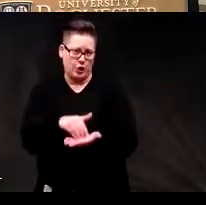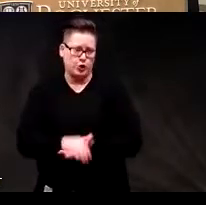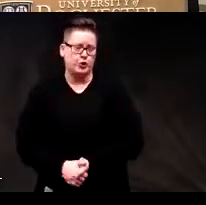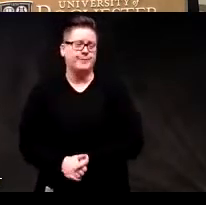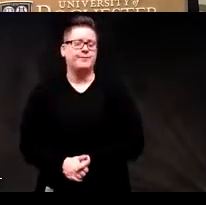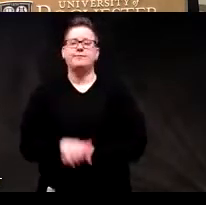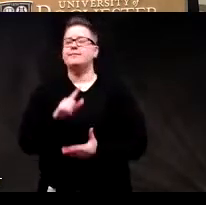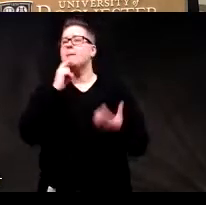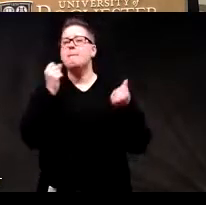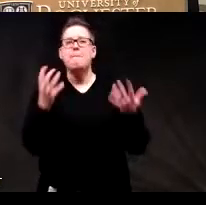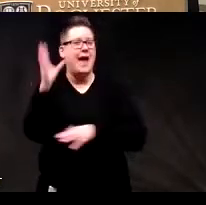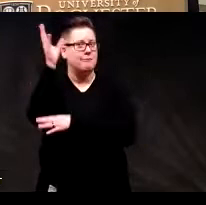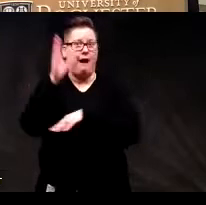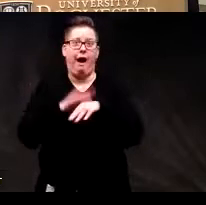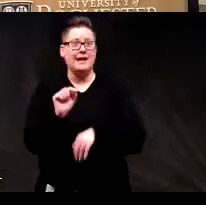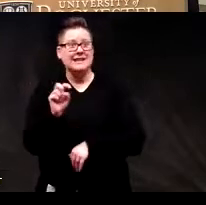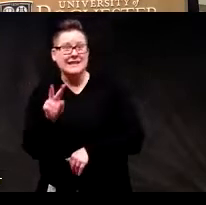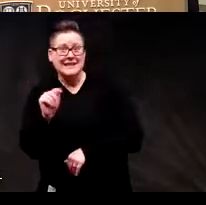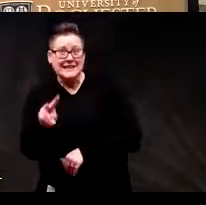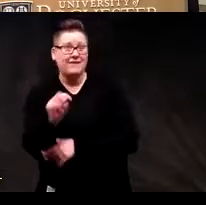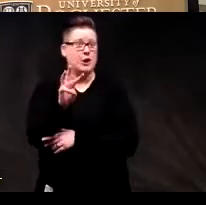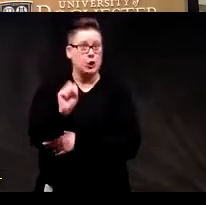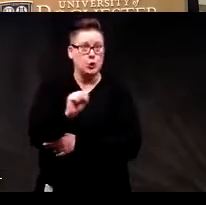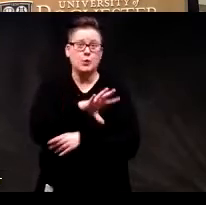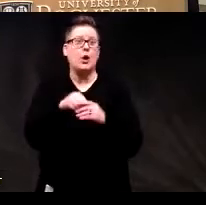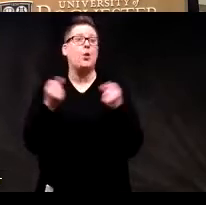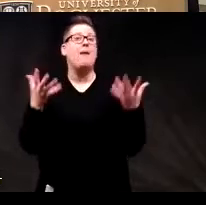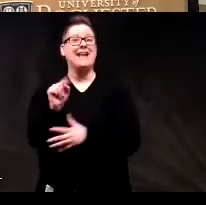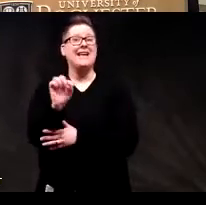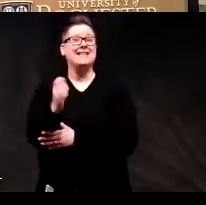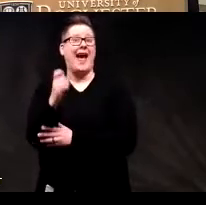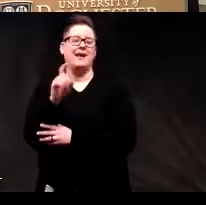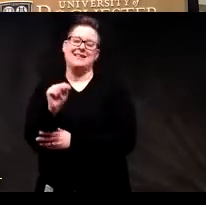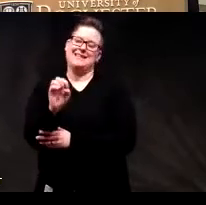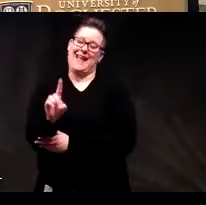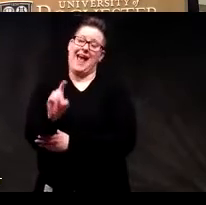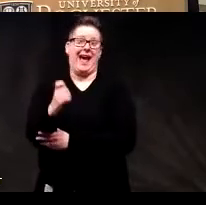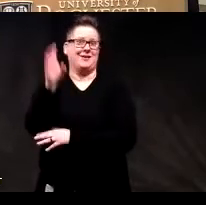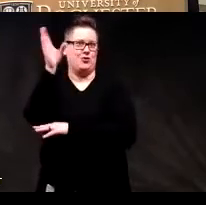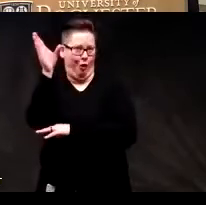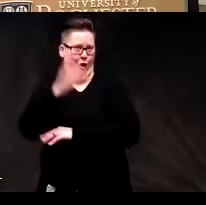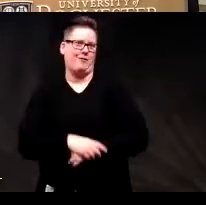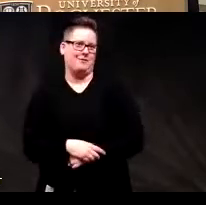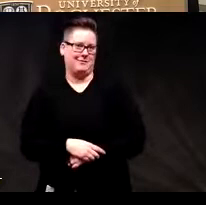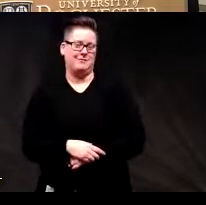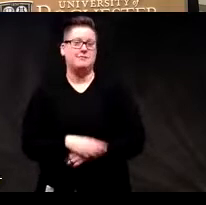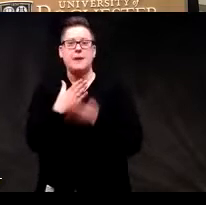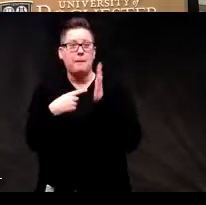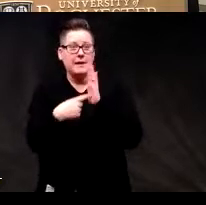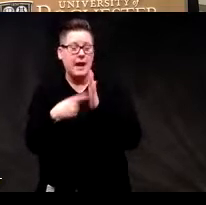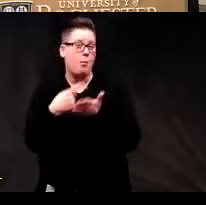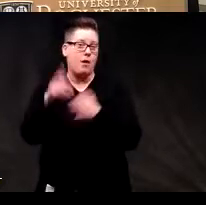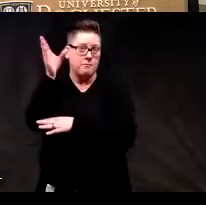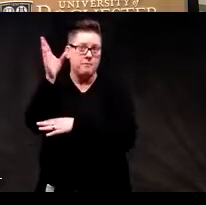She's done many media presentations as well, including several TEDx talks. And several of those, just to give some examples,